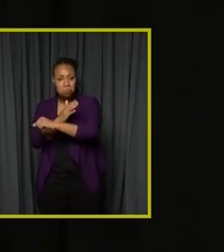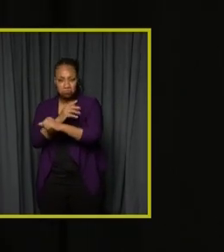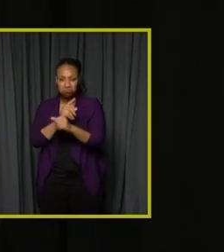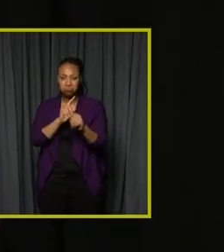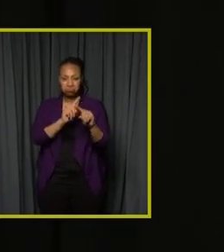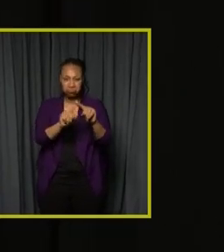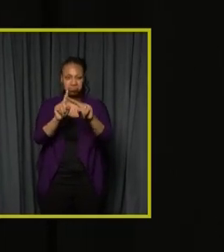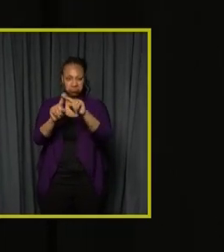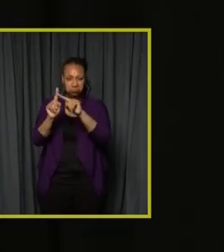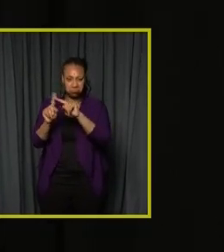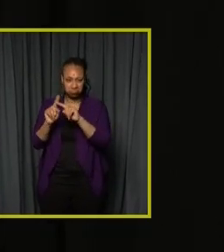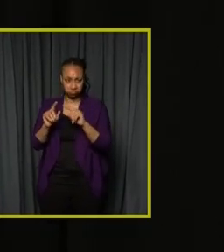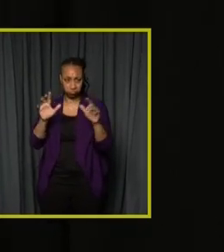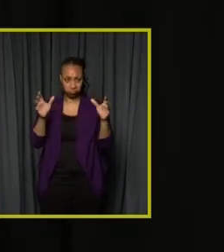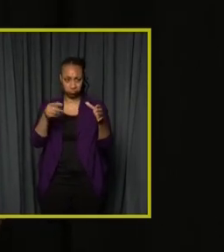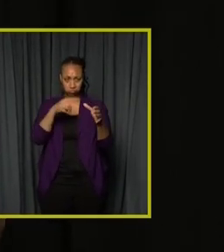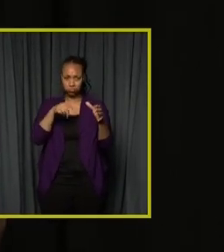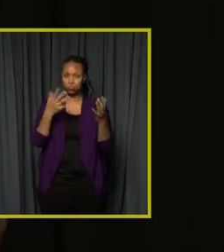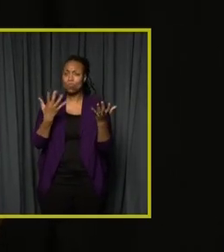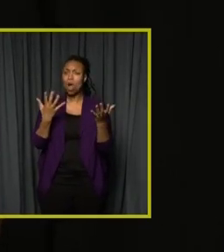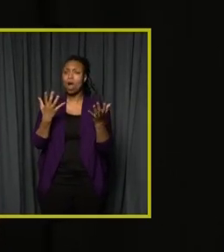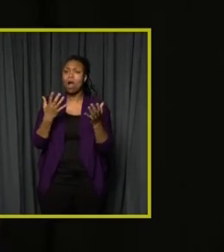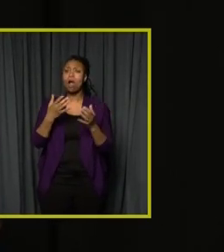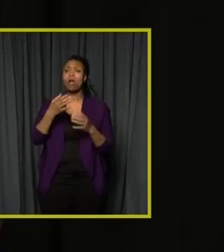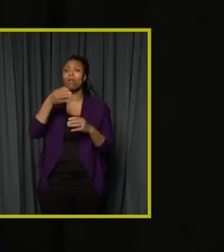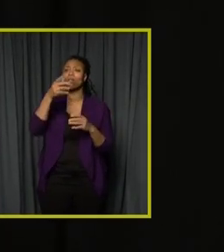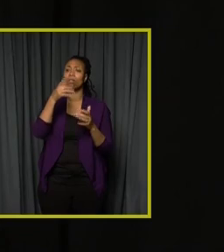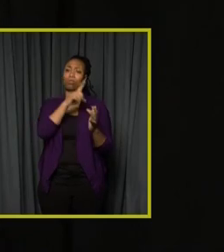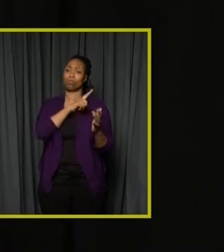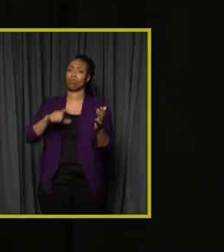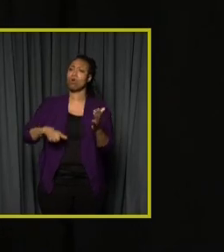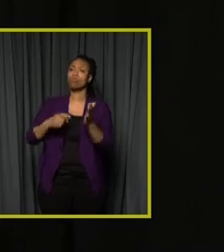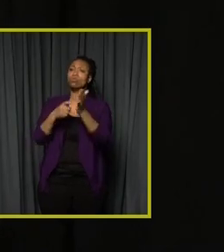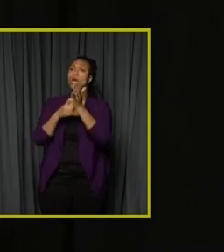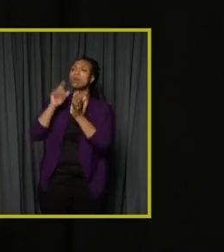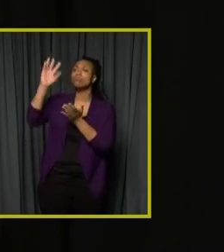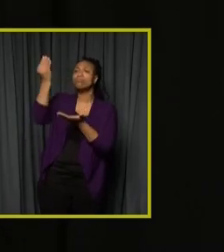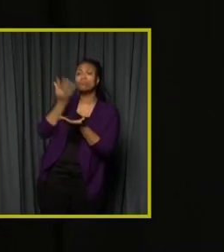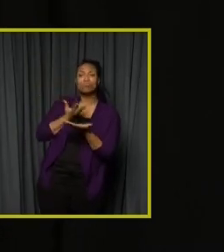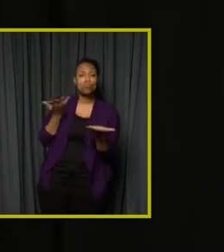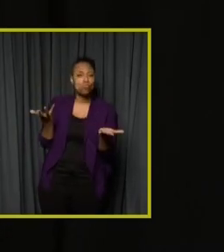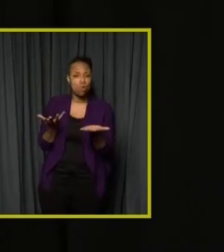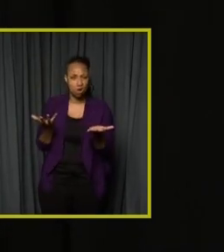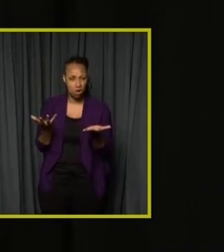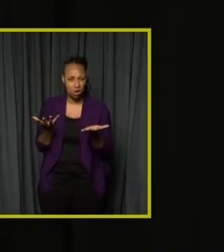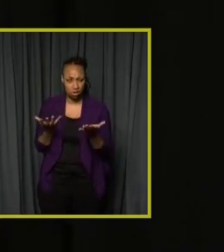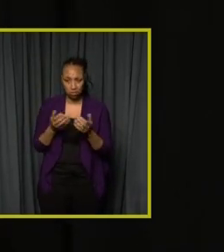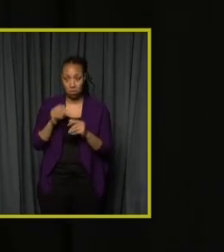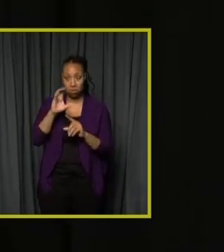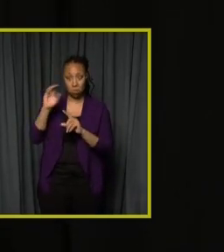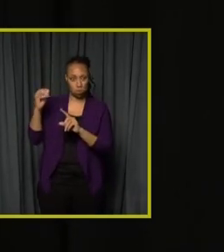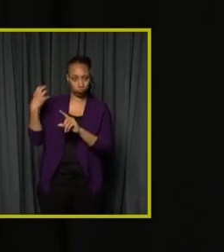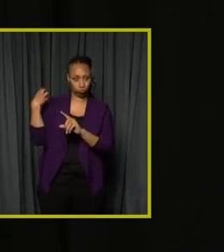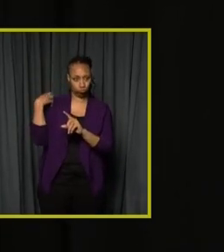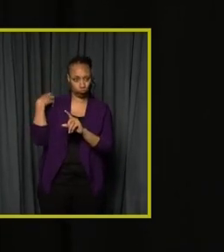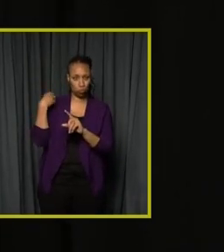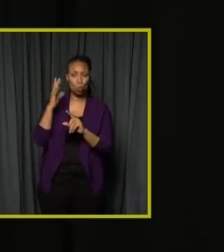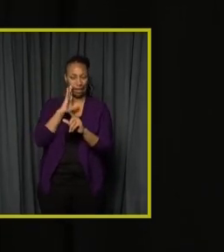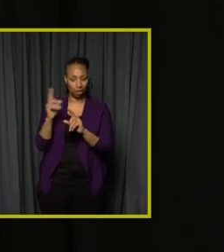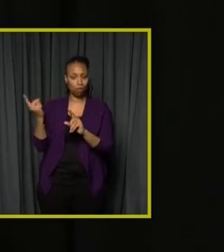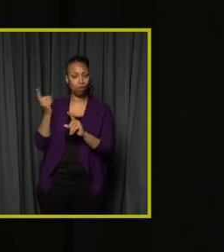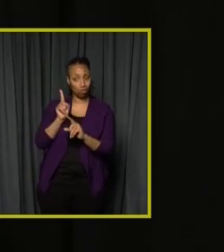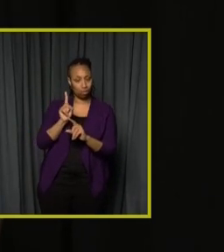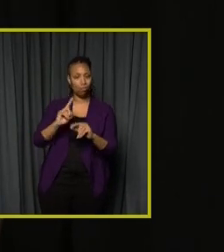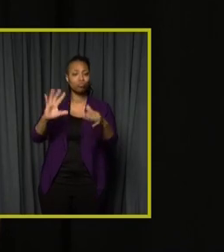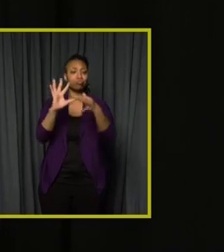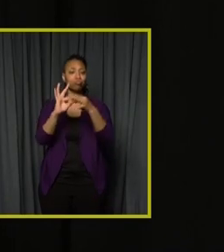Allen, the co-chairs of the Poor People's Campaign, A National Call for Moral Revival, the Reverend Dr. Liz Theo